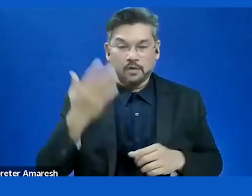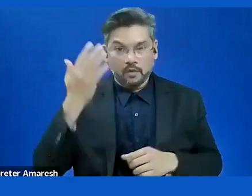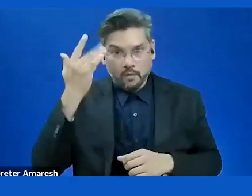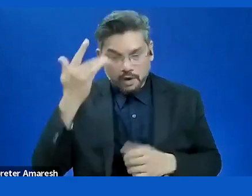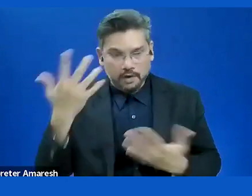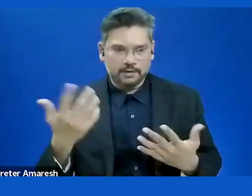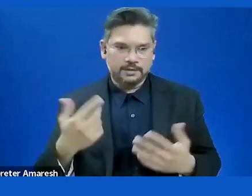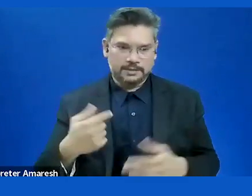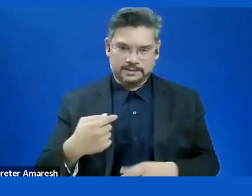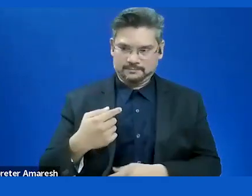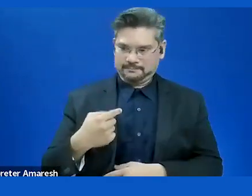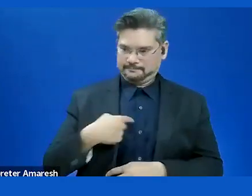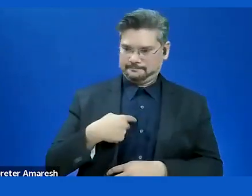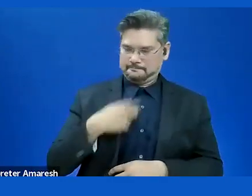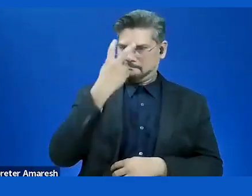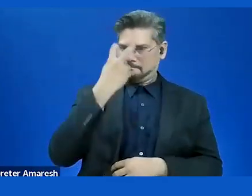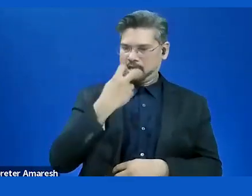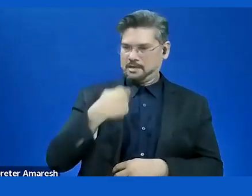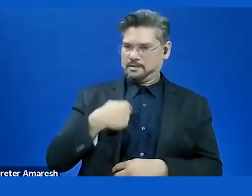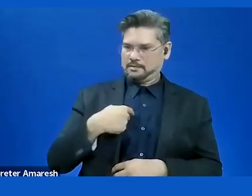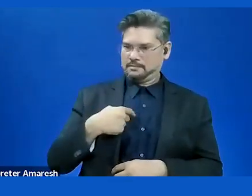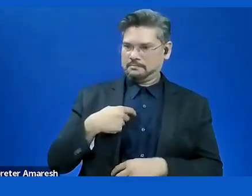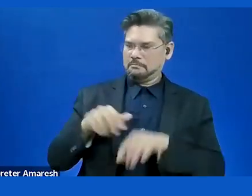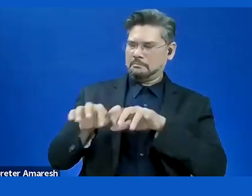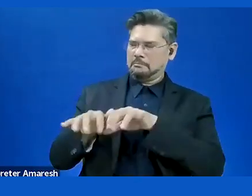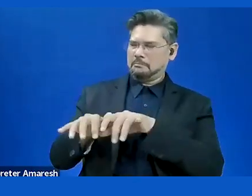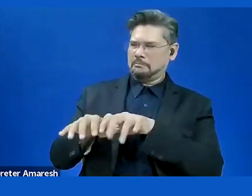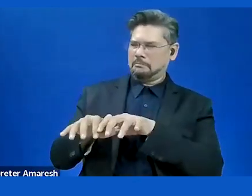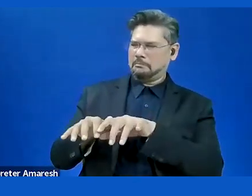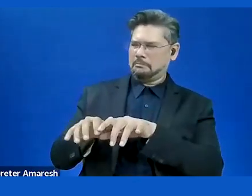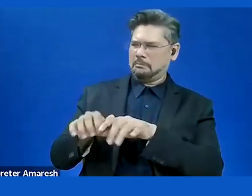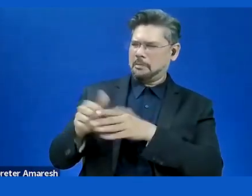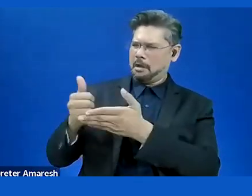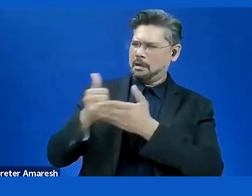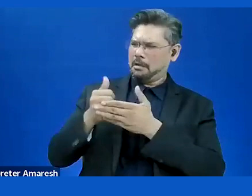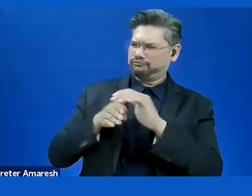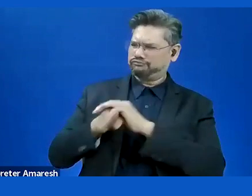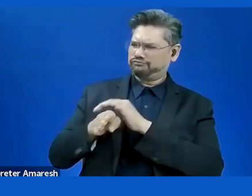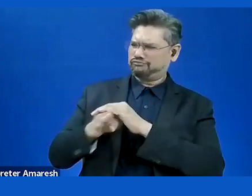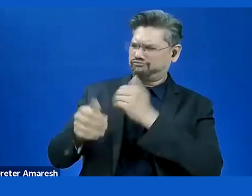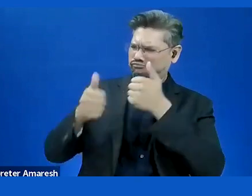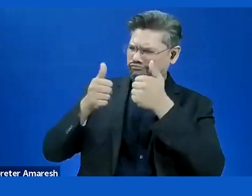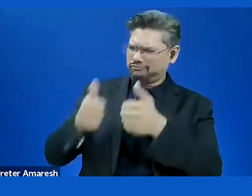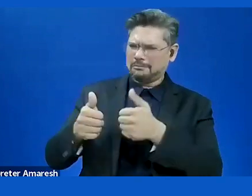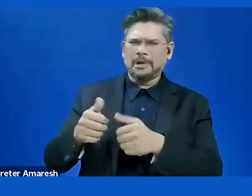works well for many others and without disabilities.